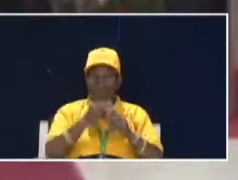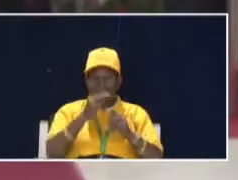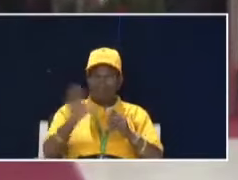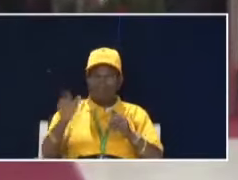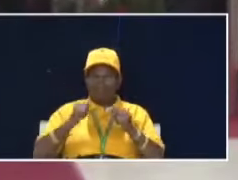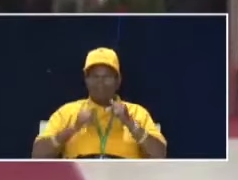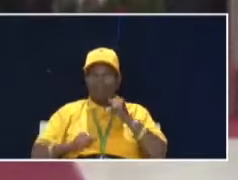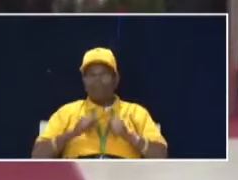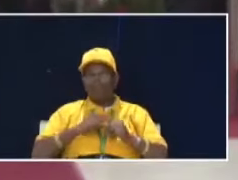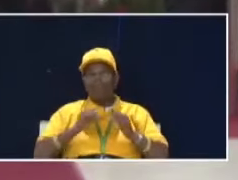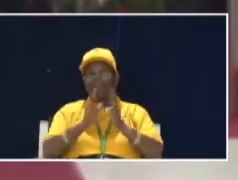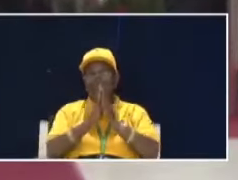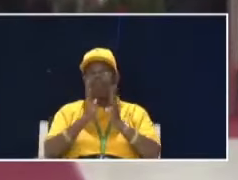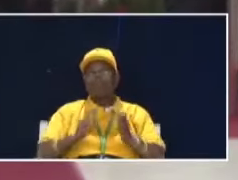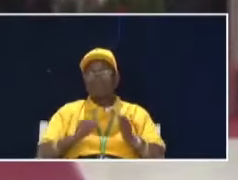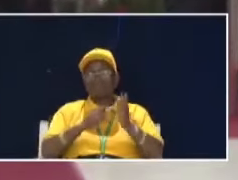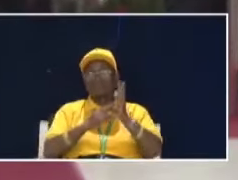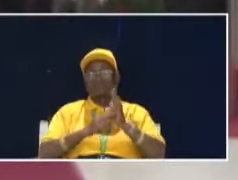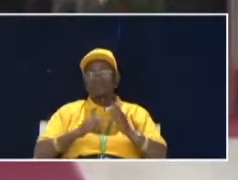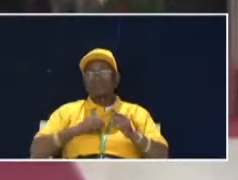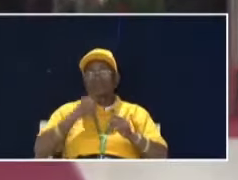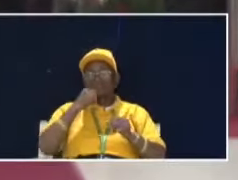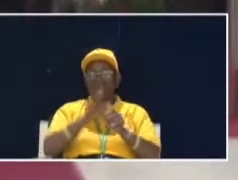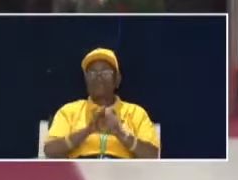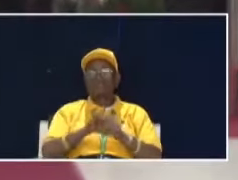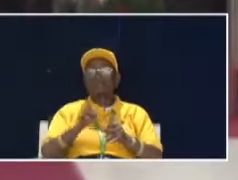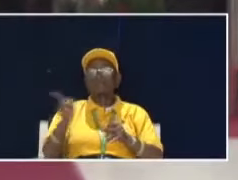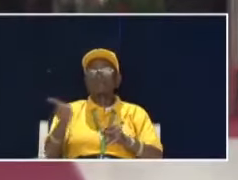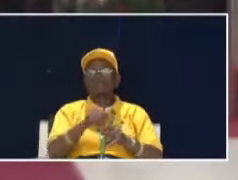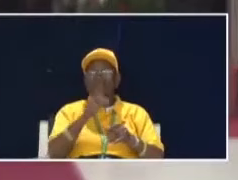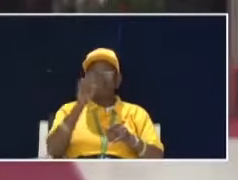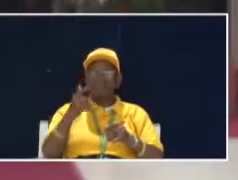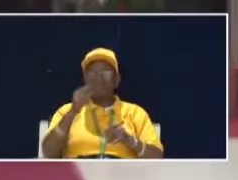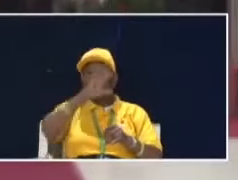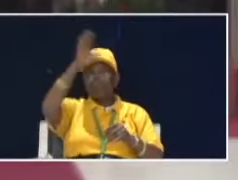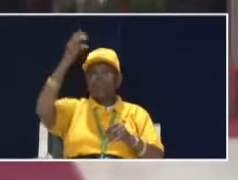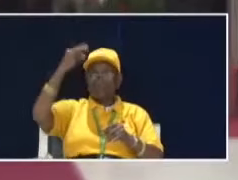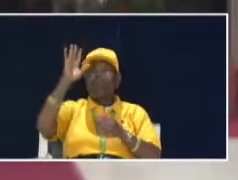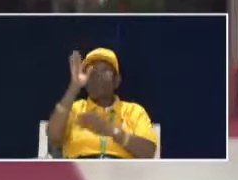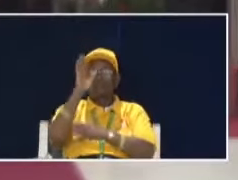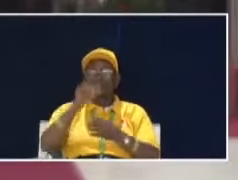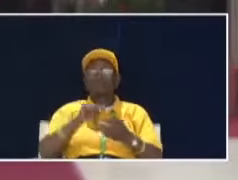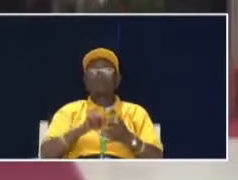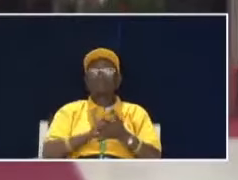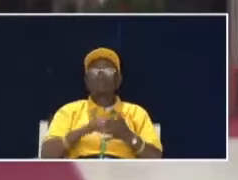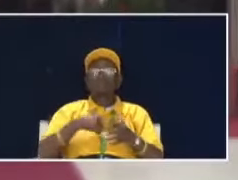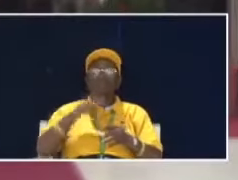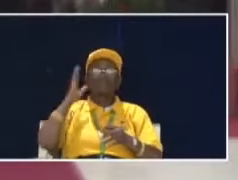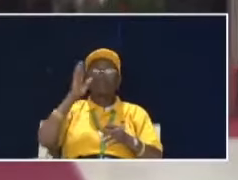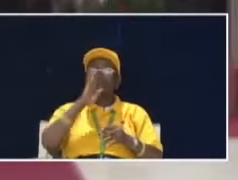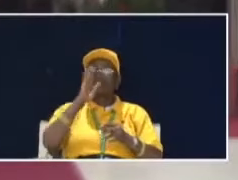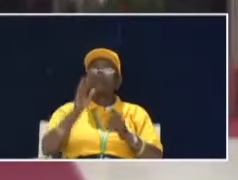prayer requests, and I promise you, by the grace of God, that I'll be praying for you.